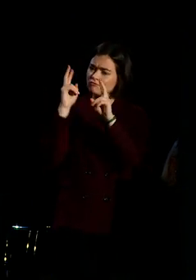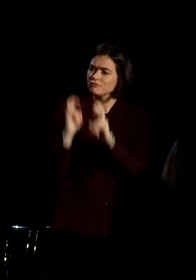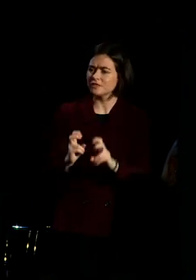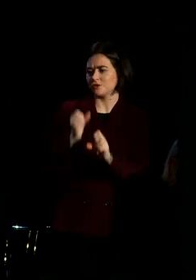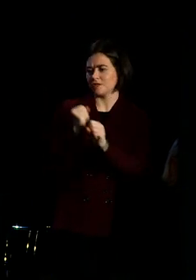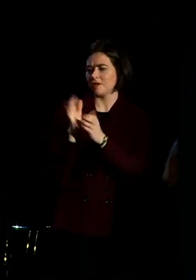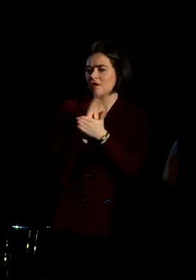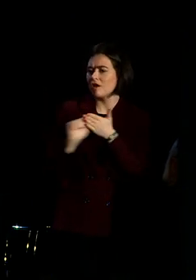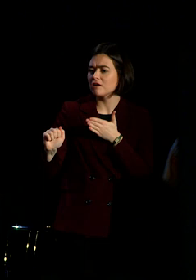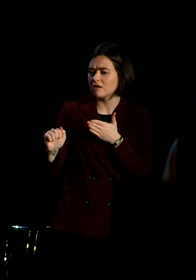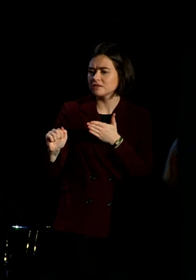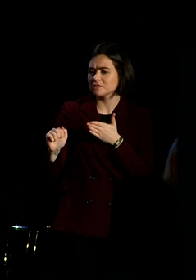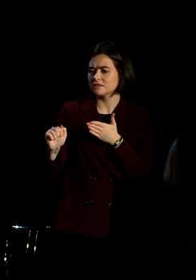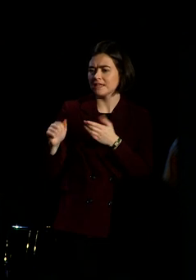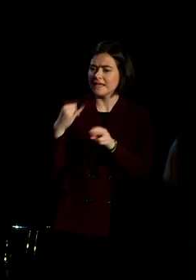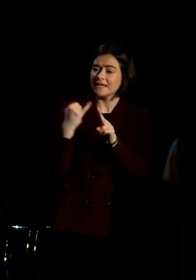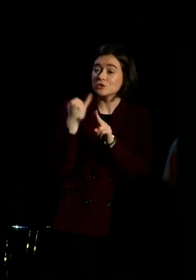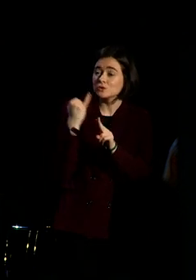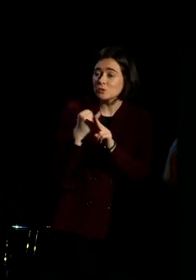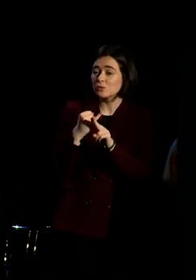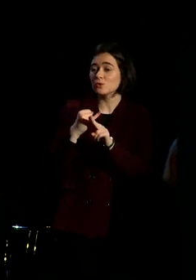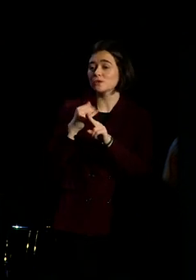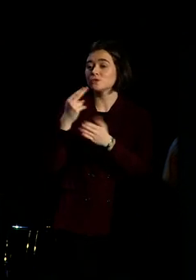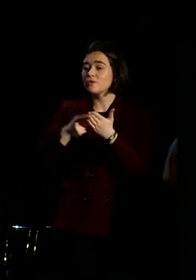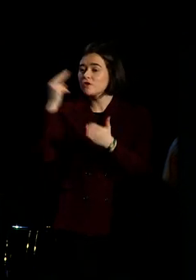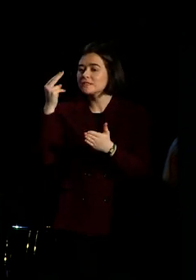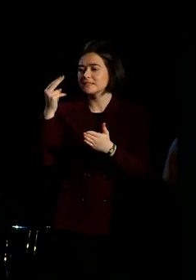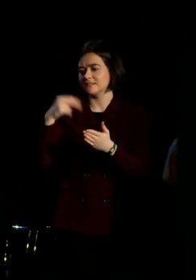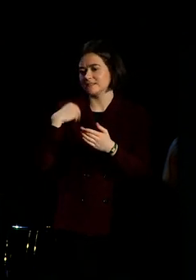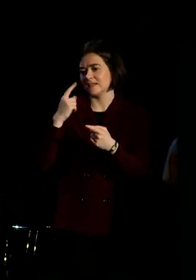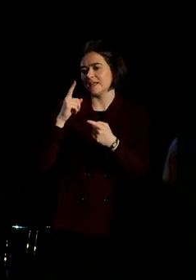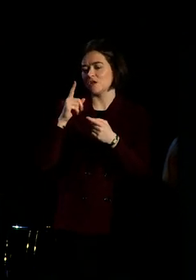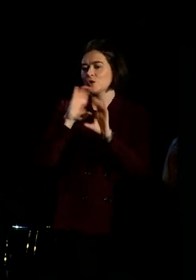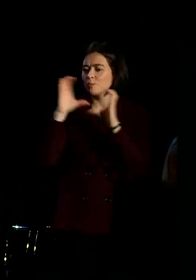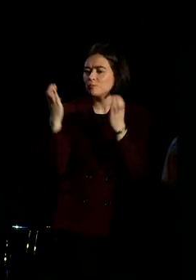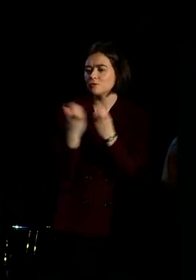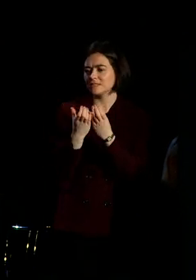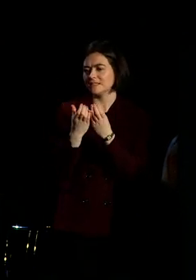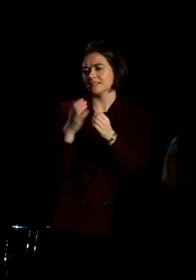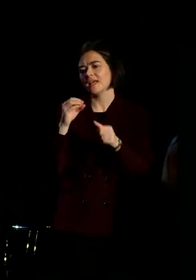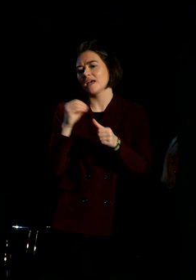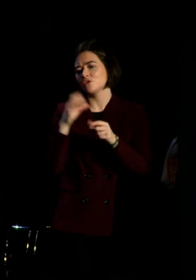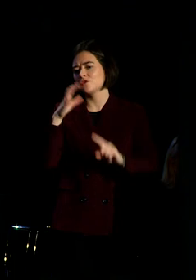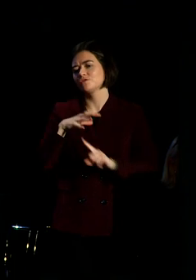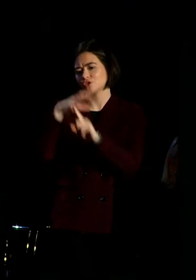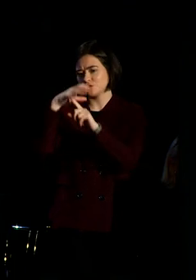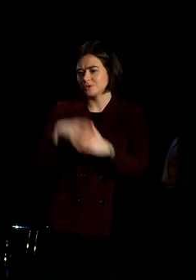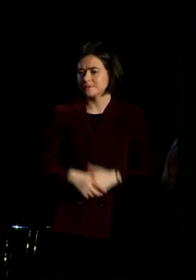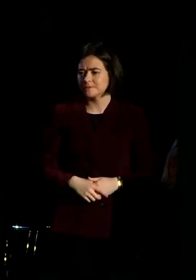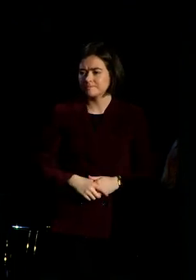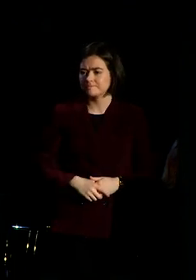about the Holocaust in our schools, universities, communities, and other